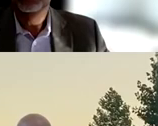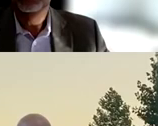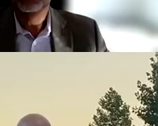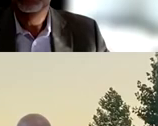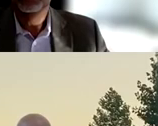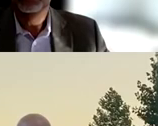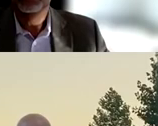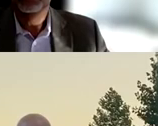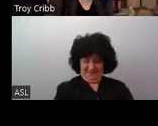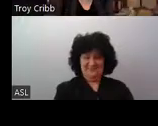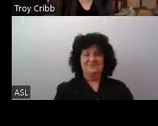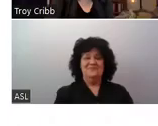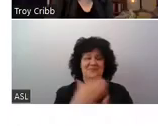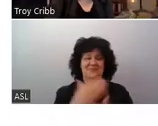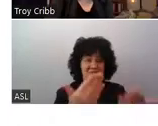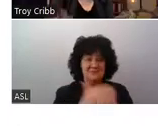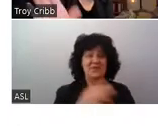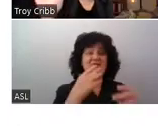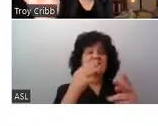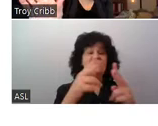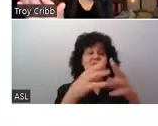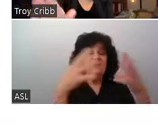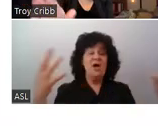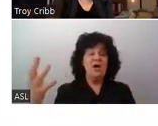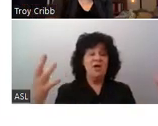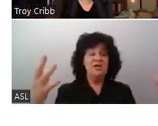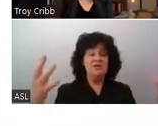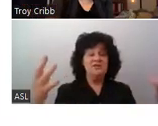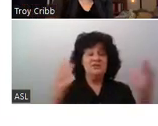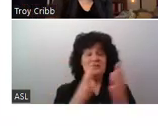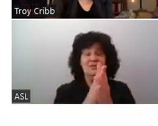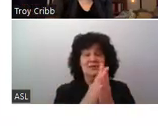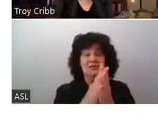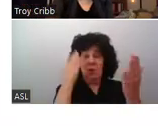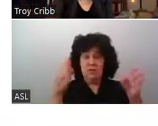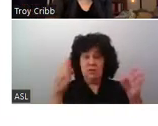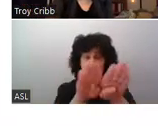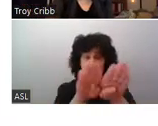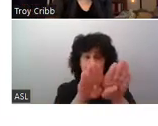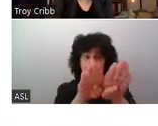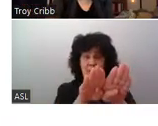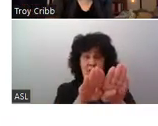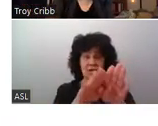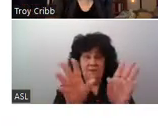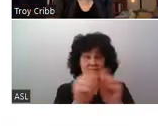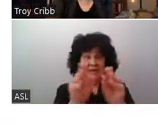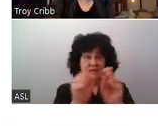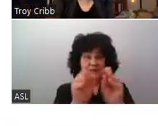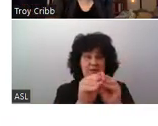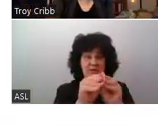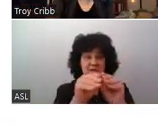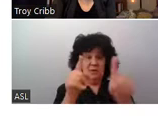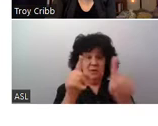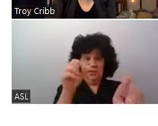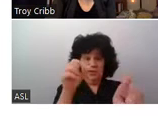Okay. Thank you very much, everybody. So we're going to go ahead and adjourn the meeting. And as you can see on the screen, if you're members of the